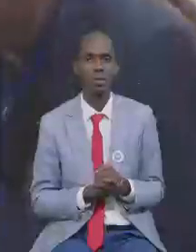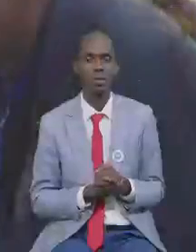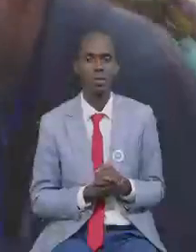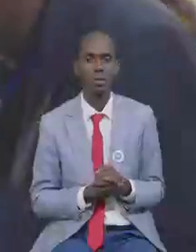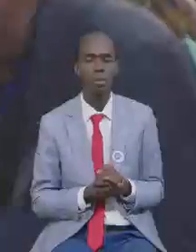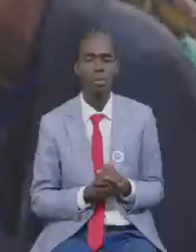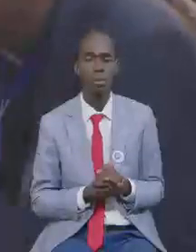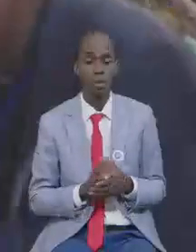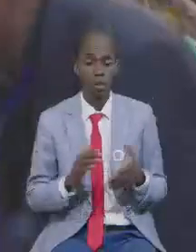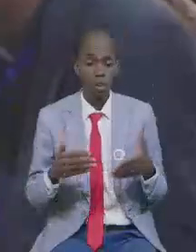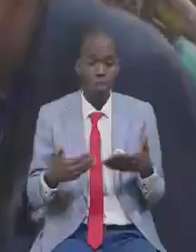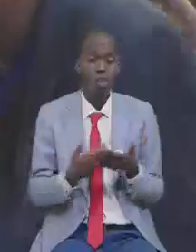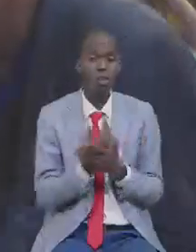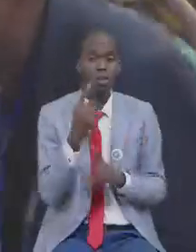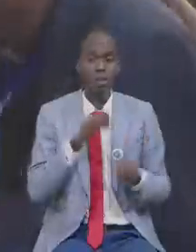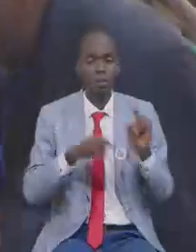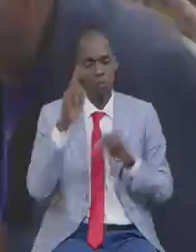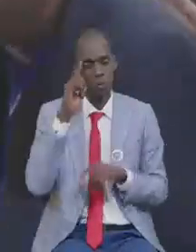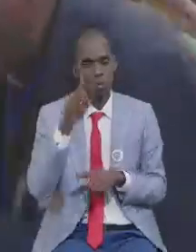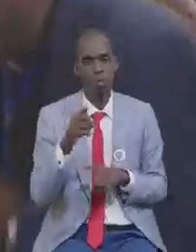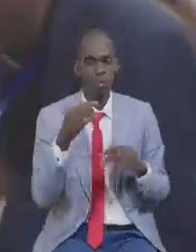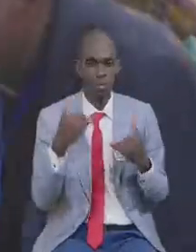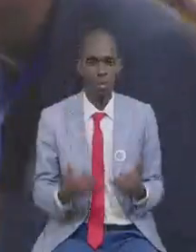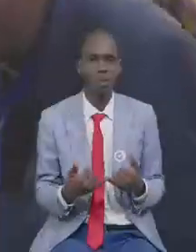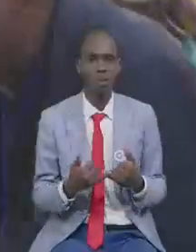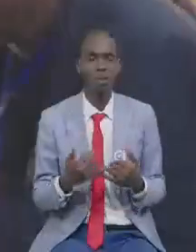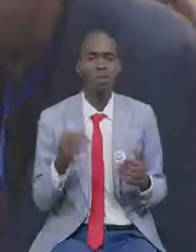New song, I can.